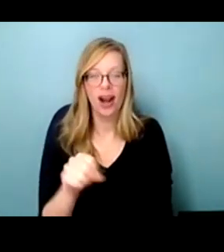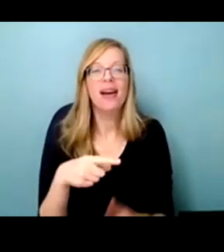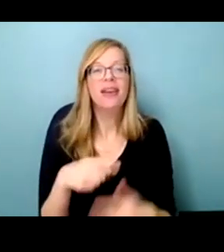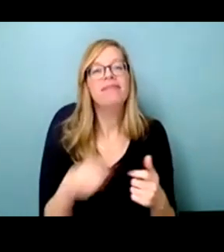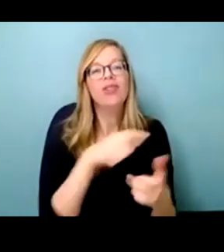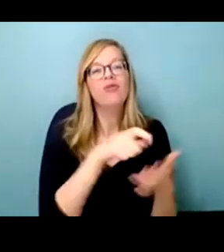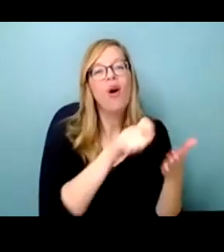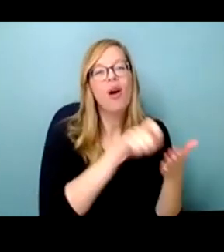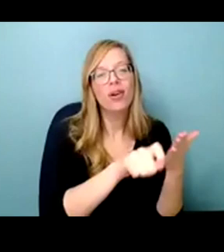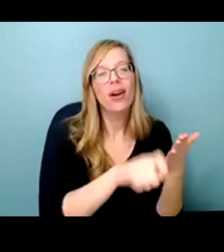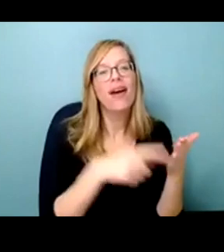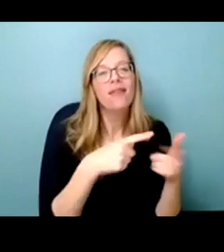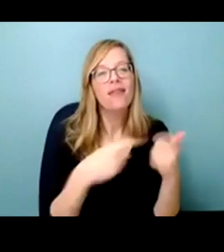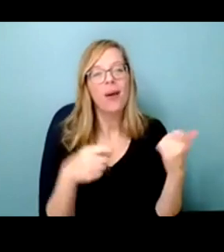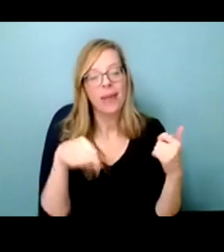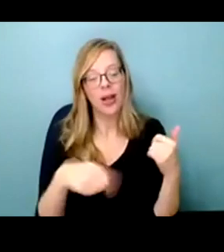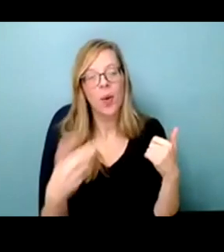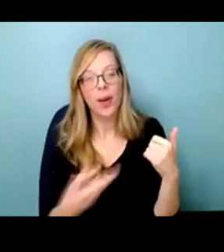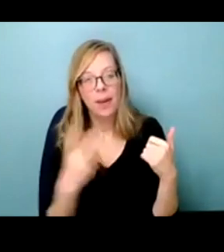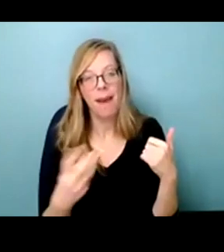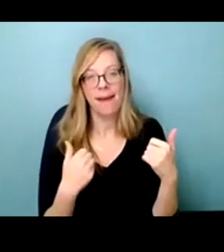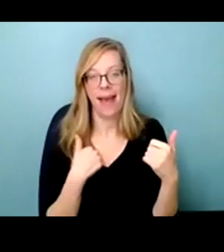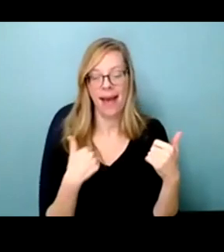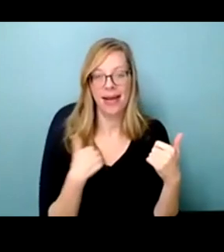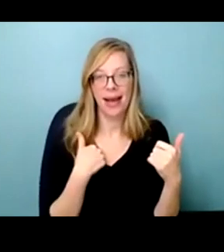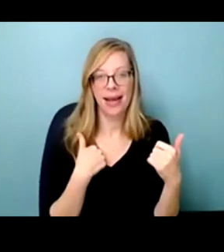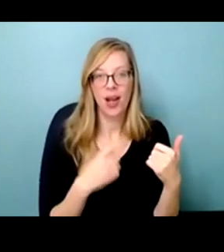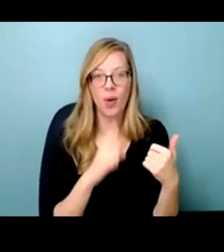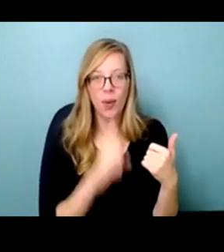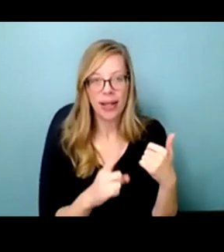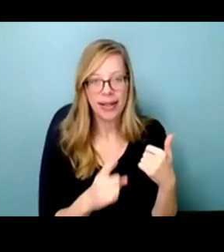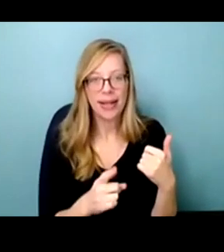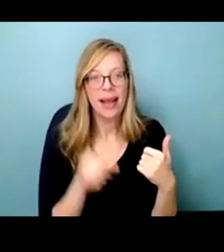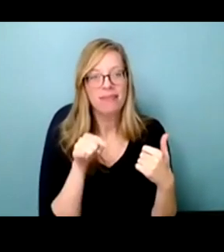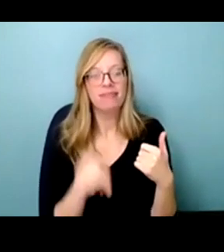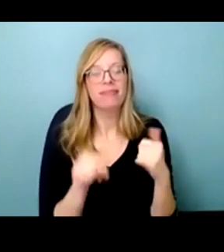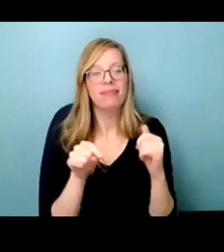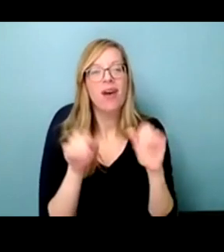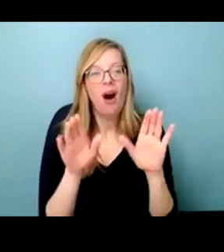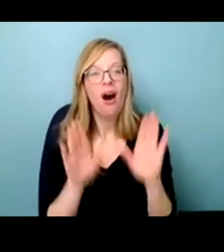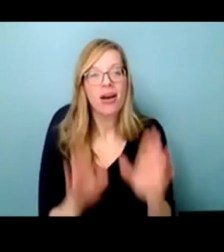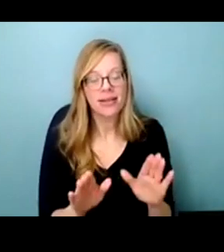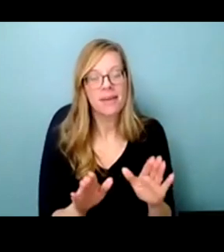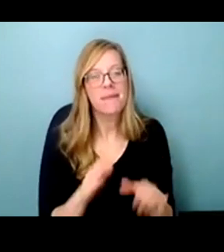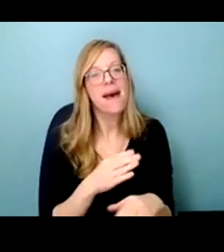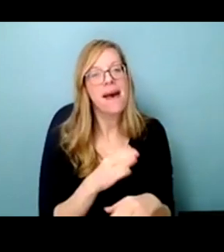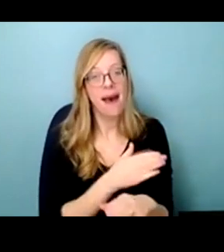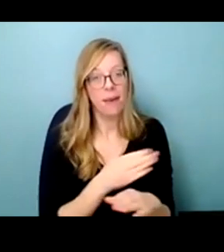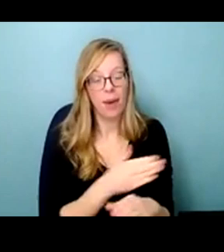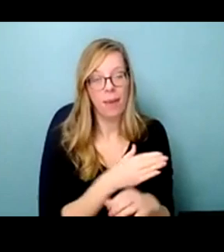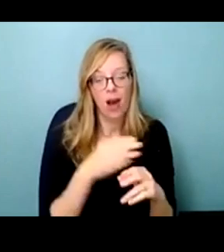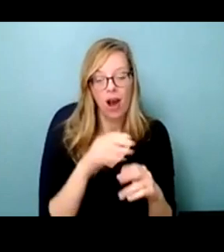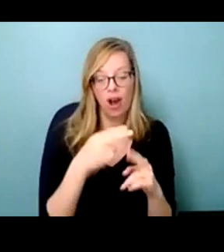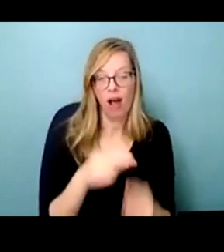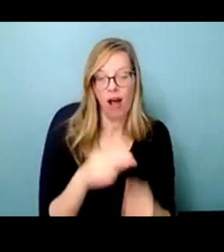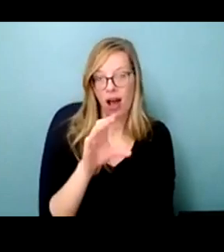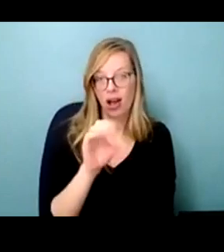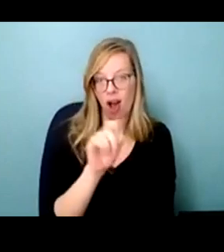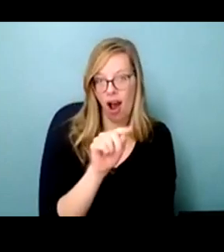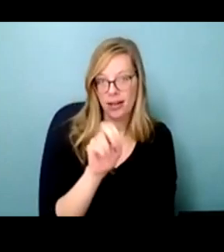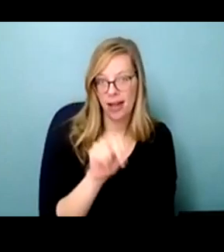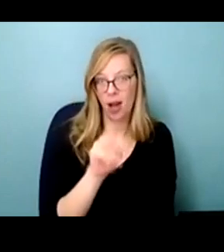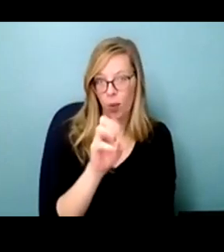here in Winnipeg in Canada. Madeline's critically acclaimed debut album, Cottonwood, combined the elegant storytelling of